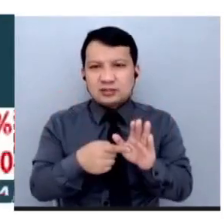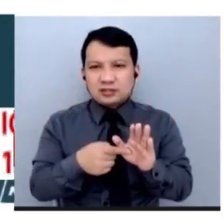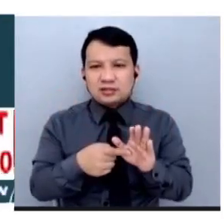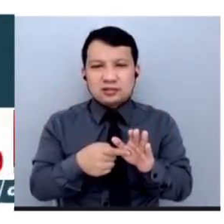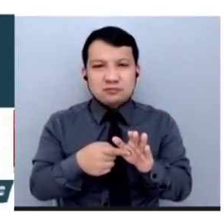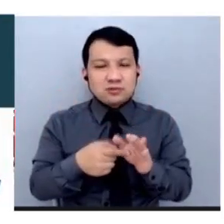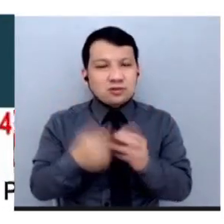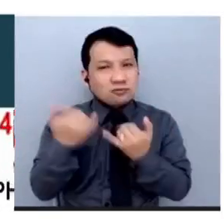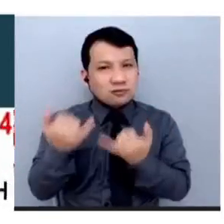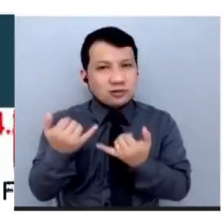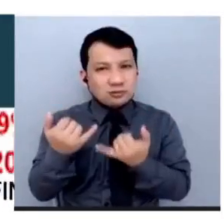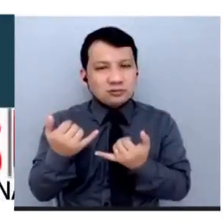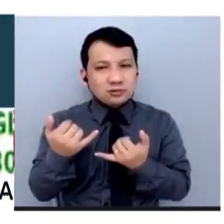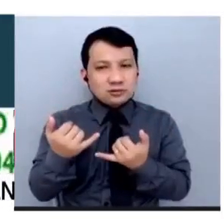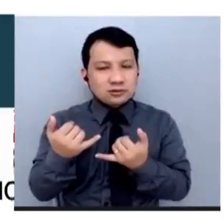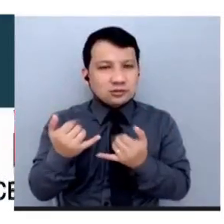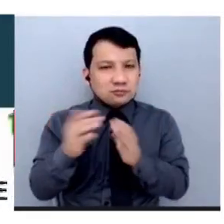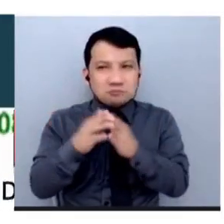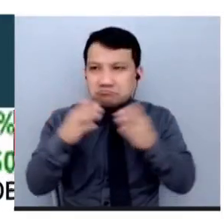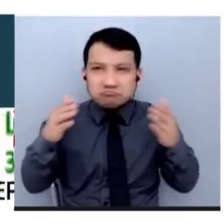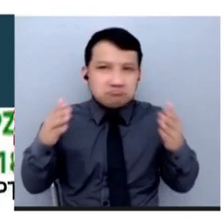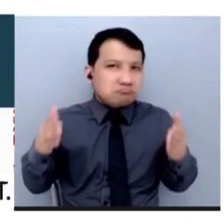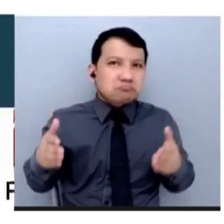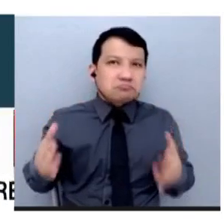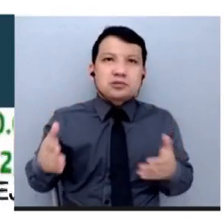commodity that will be